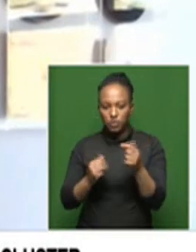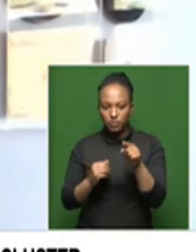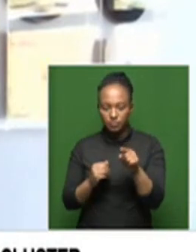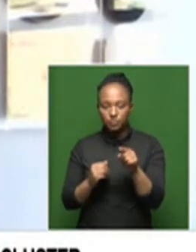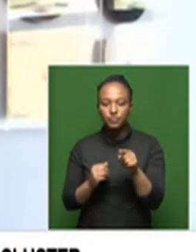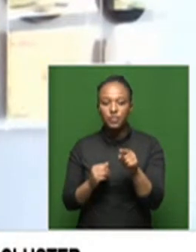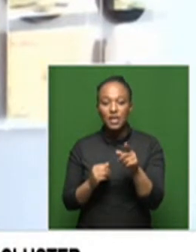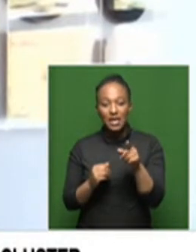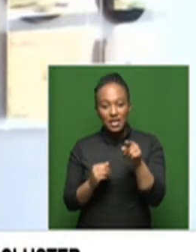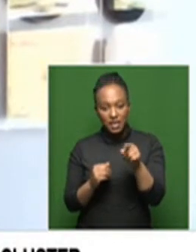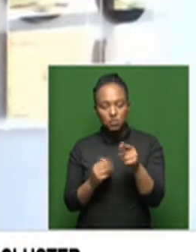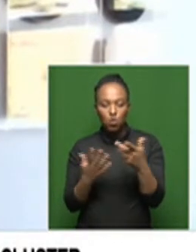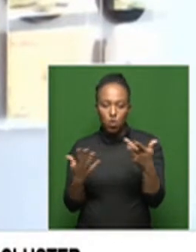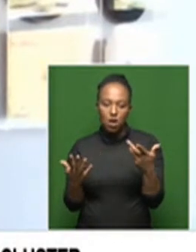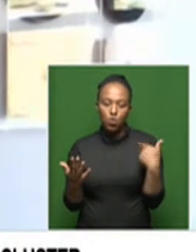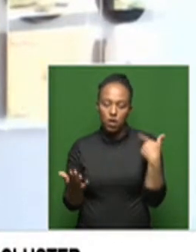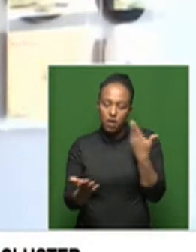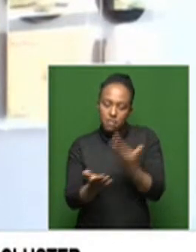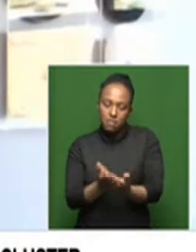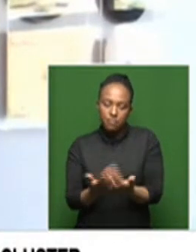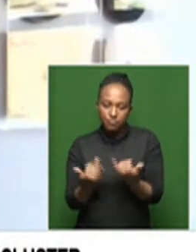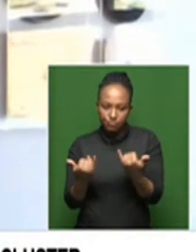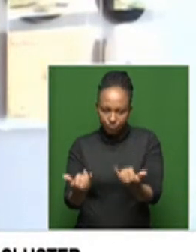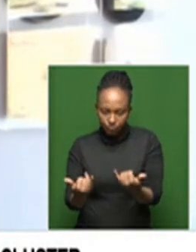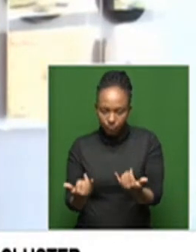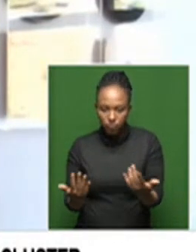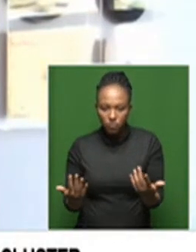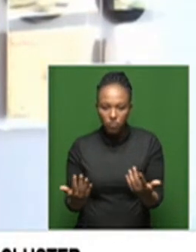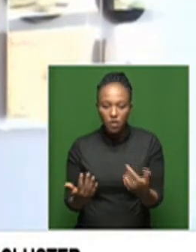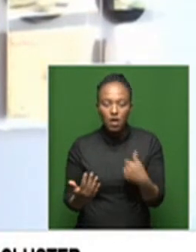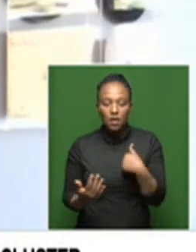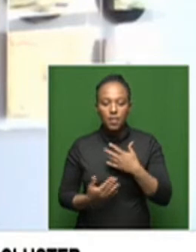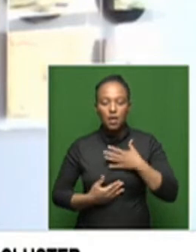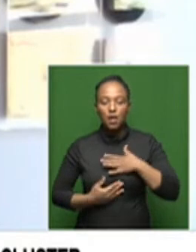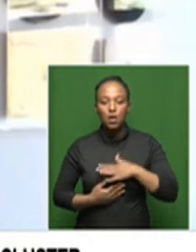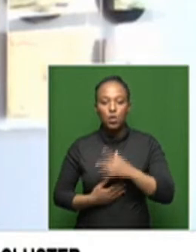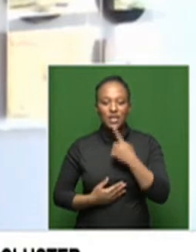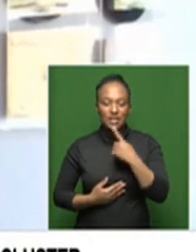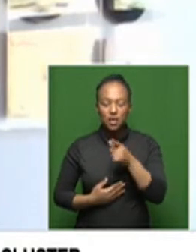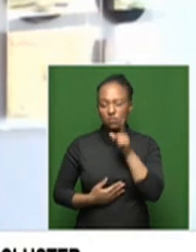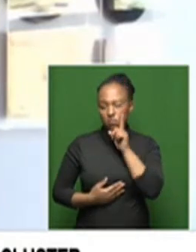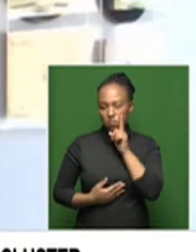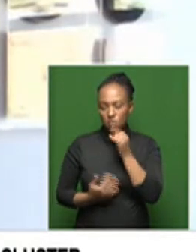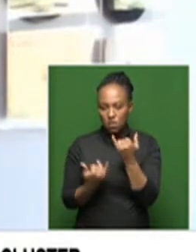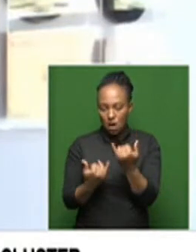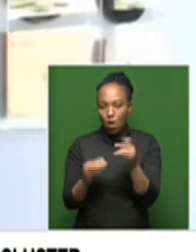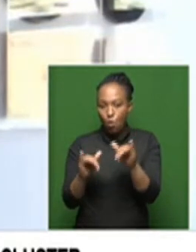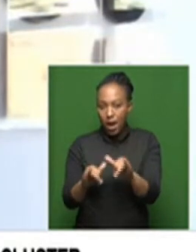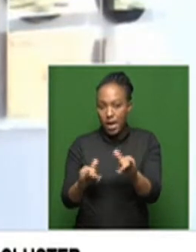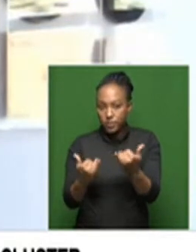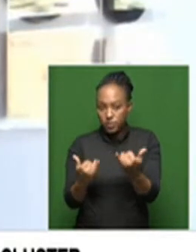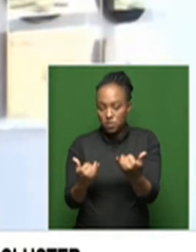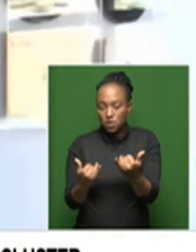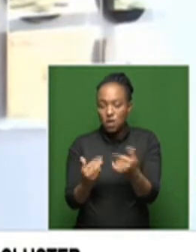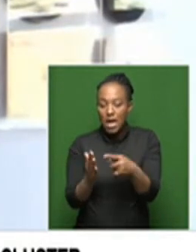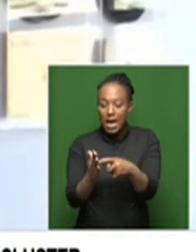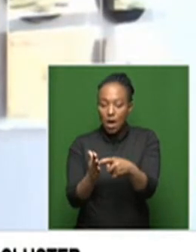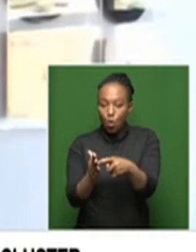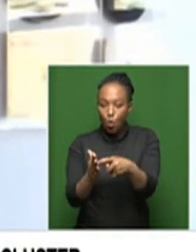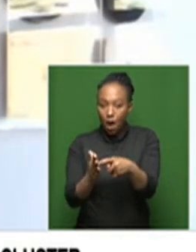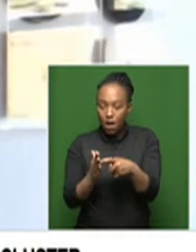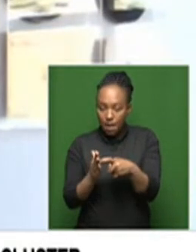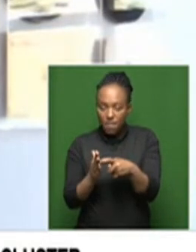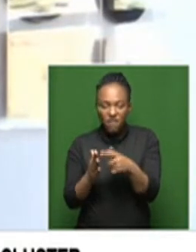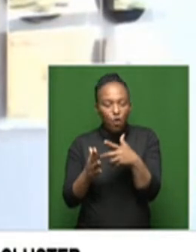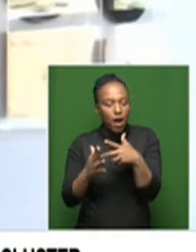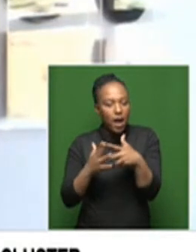is where we are at the moment. And what I would say to everyone is watch that space. The requirements when we register